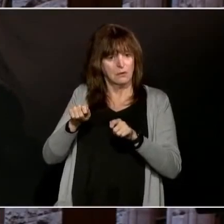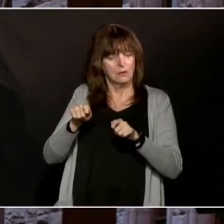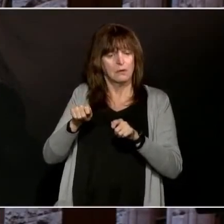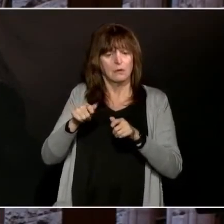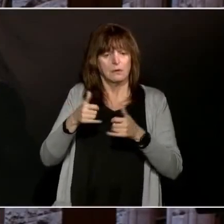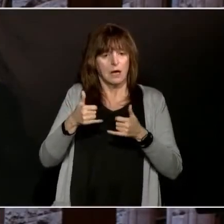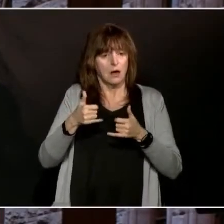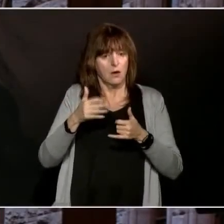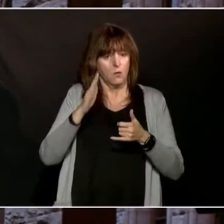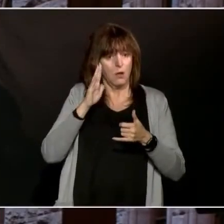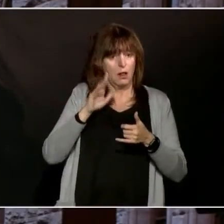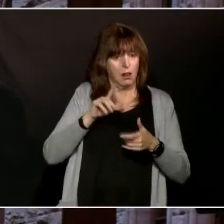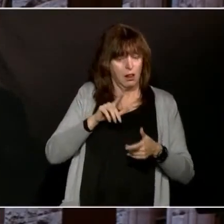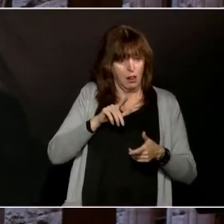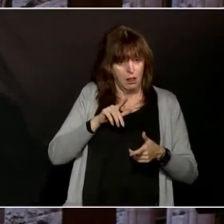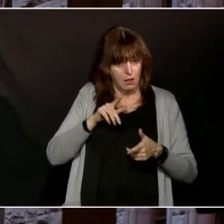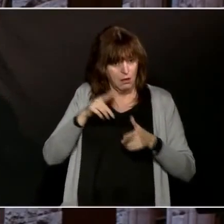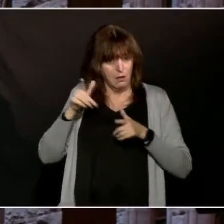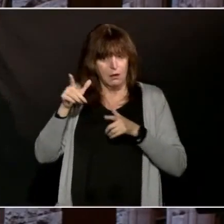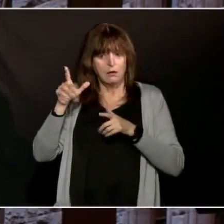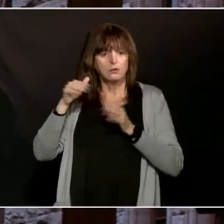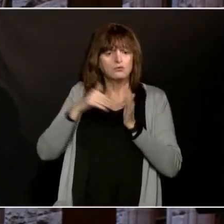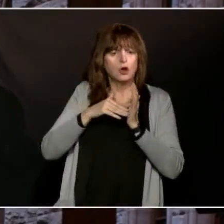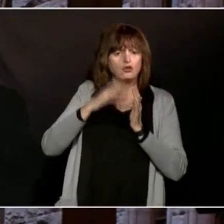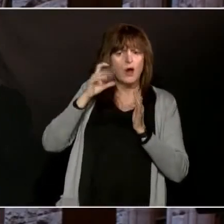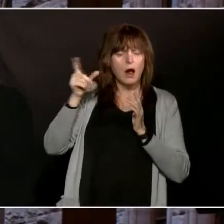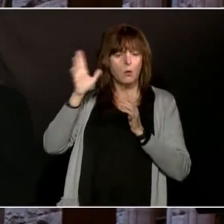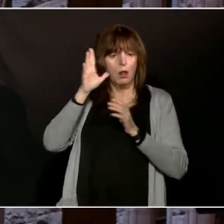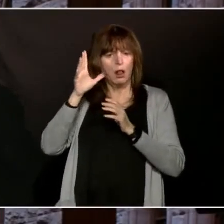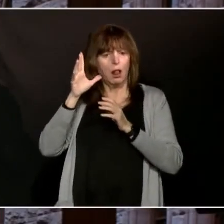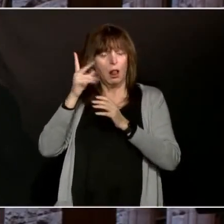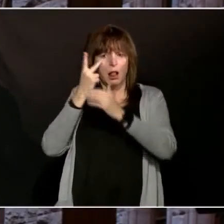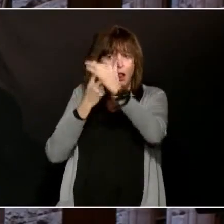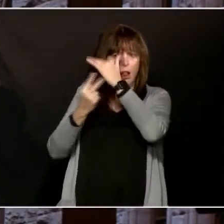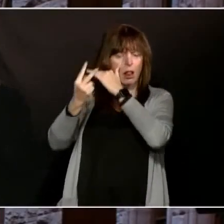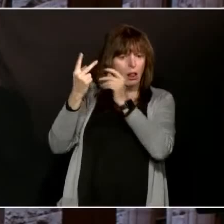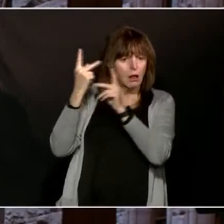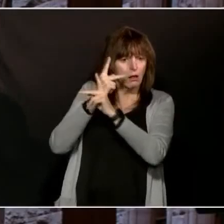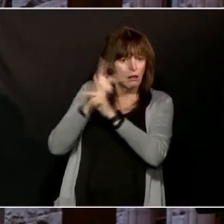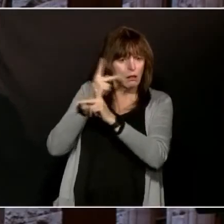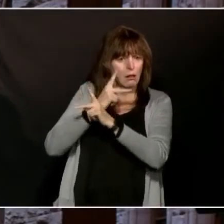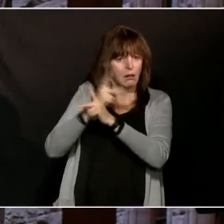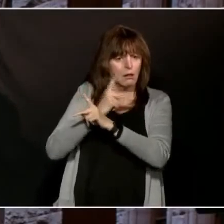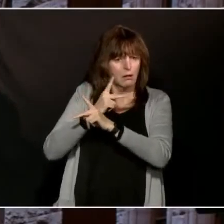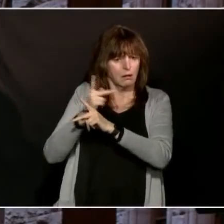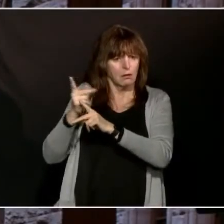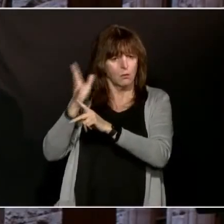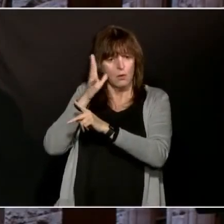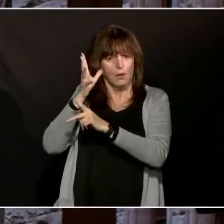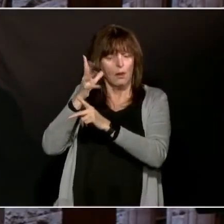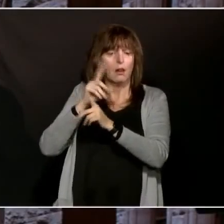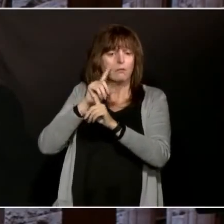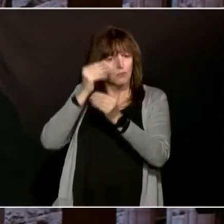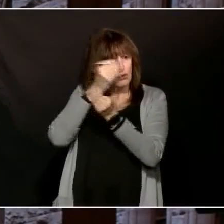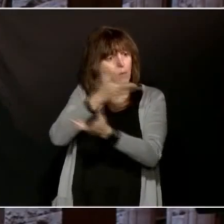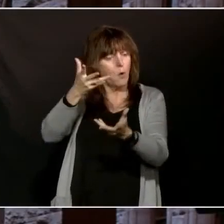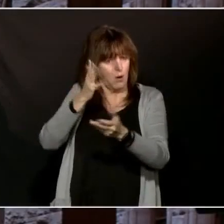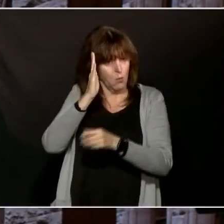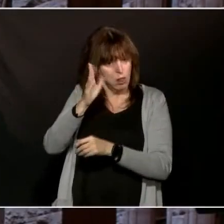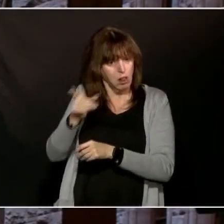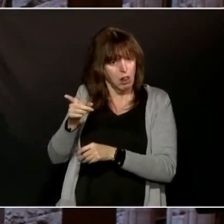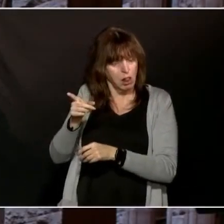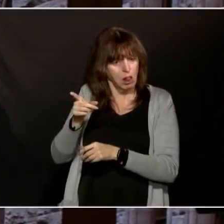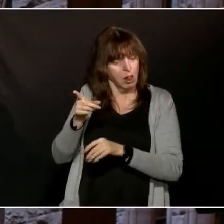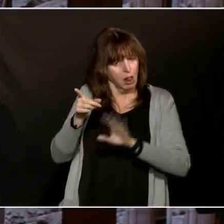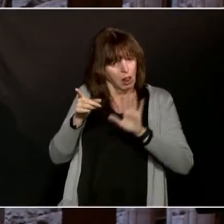and different steps as he's done before? So we're hoping to have a report coming on that in the future. It just tells you how important our stay-at-home